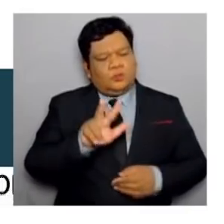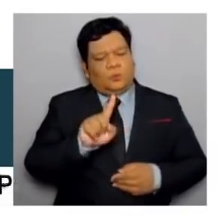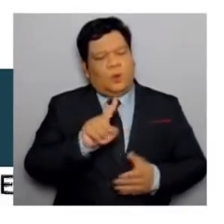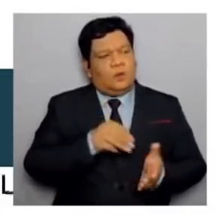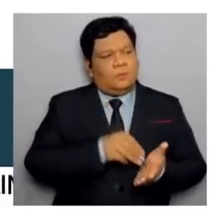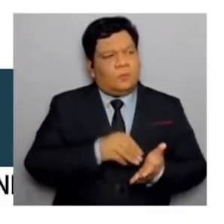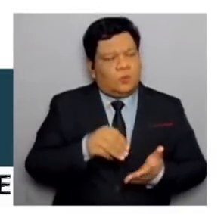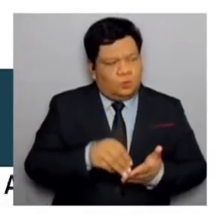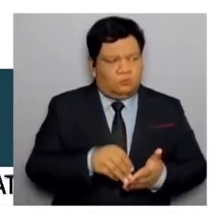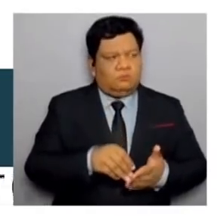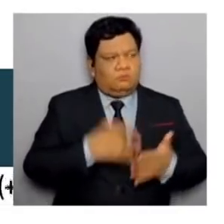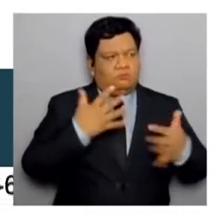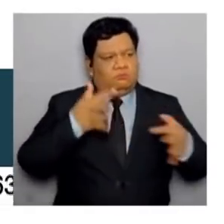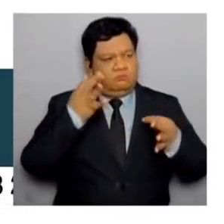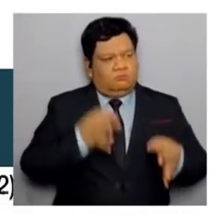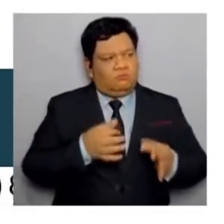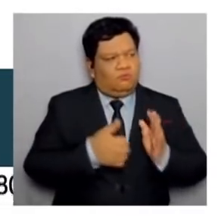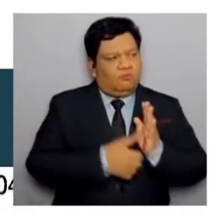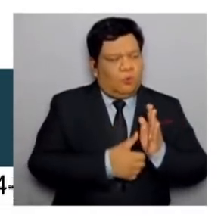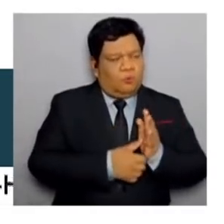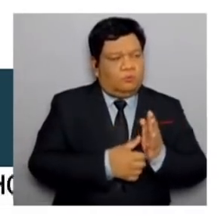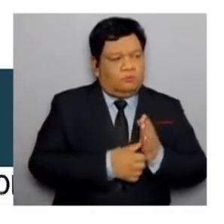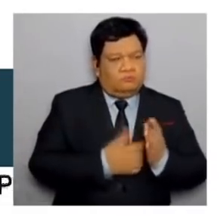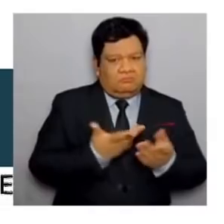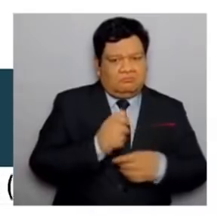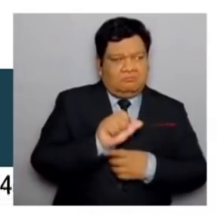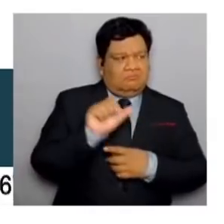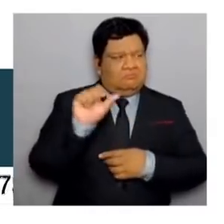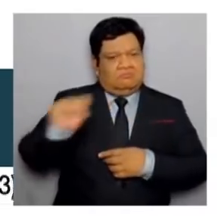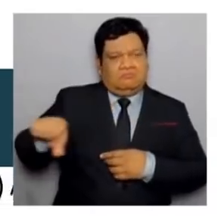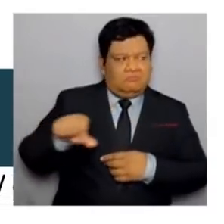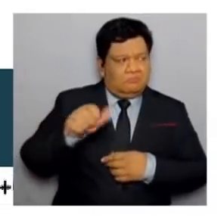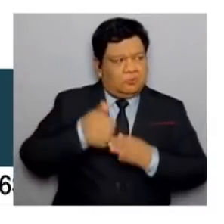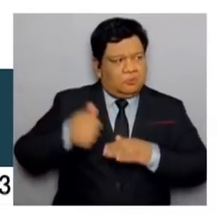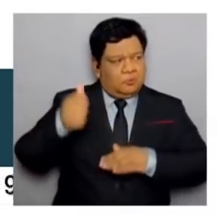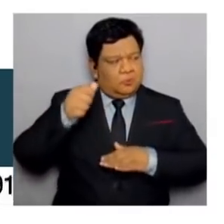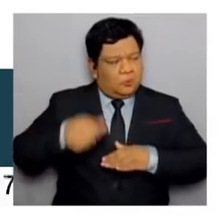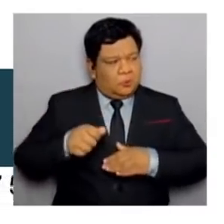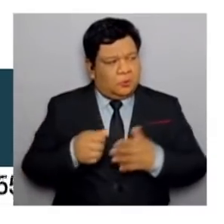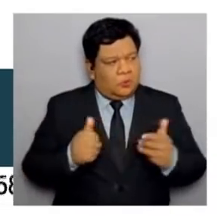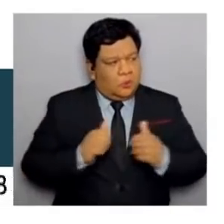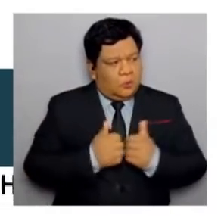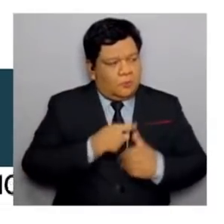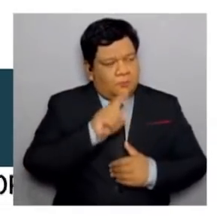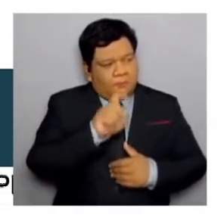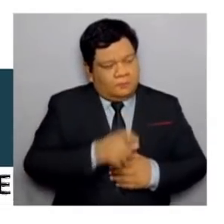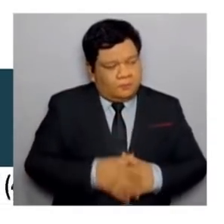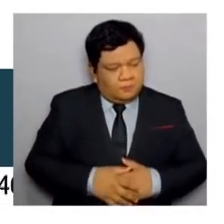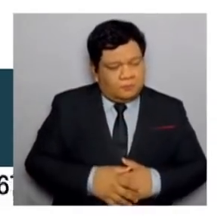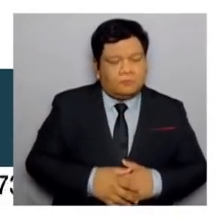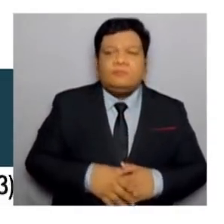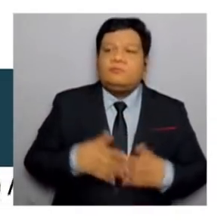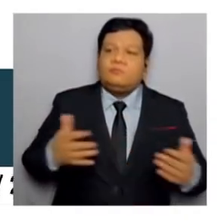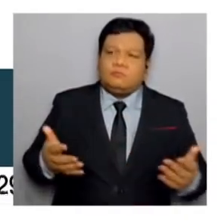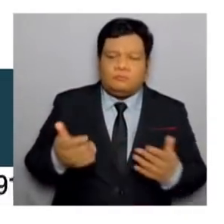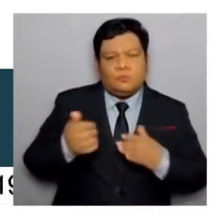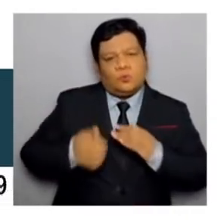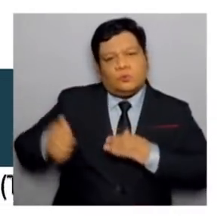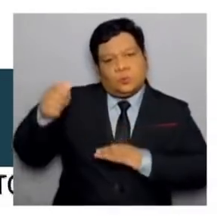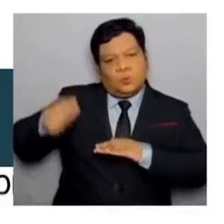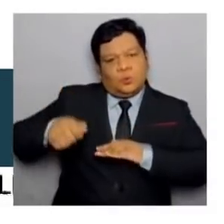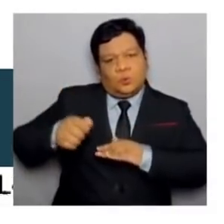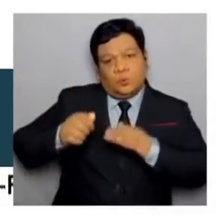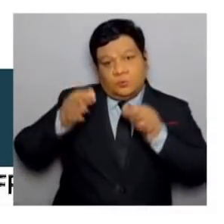supersede the questions and his certificate of candidacy? Well, ang paulit-ulit na ruling ng Korte Suprema is that